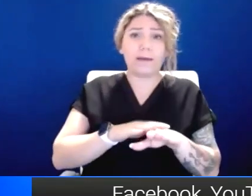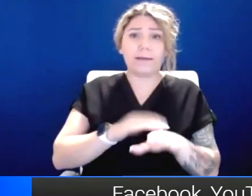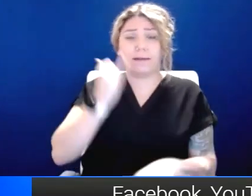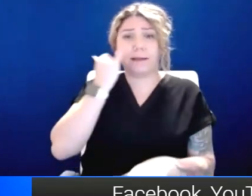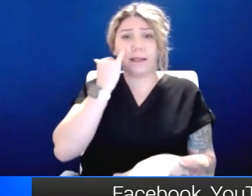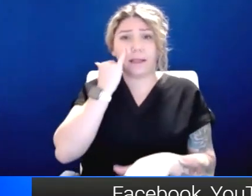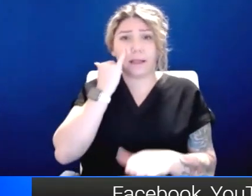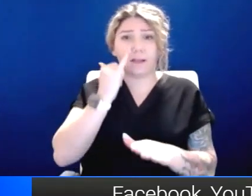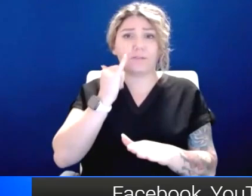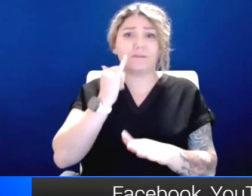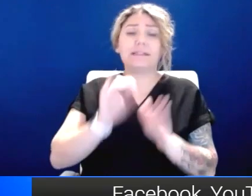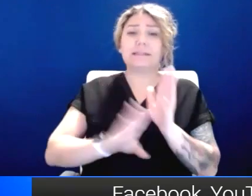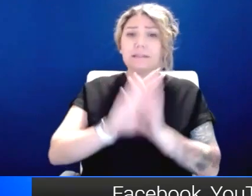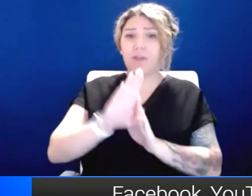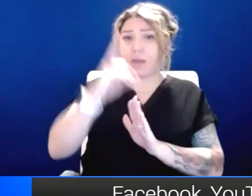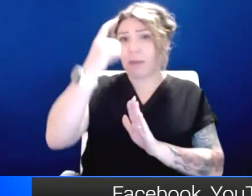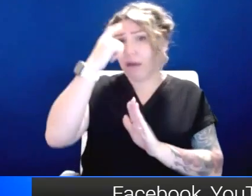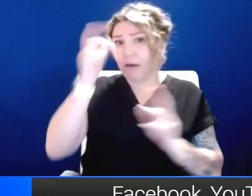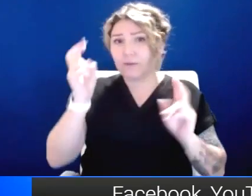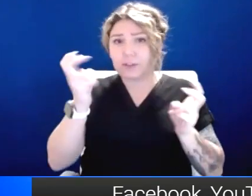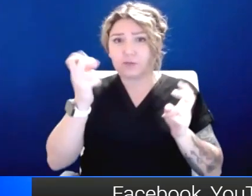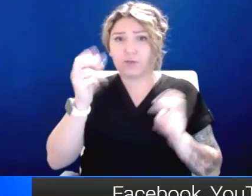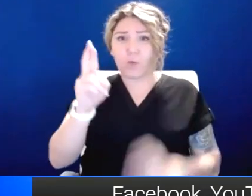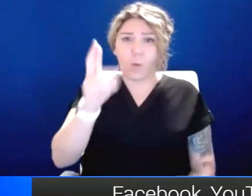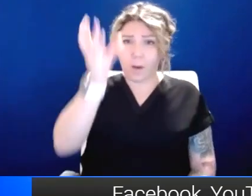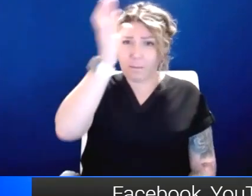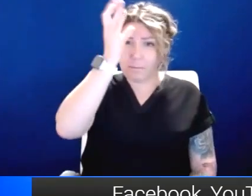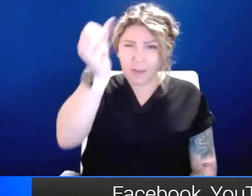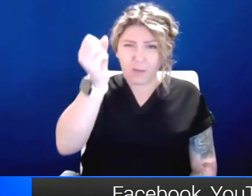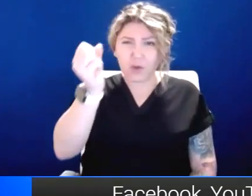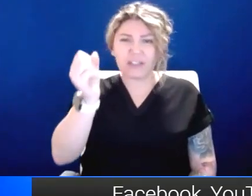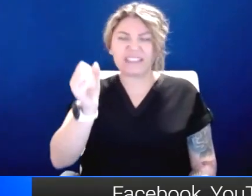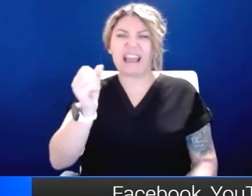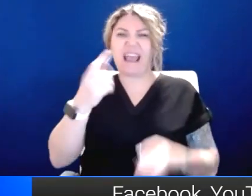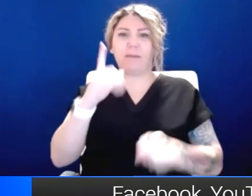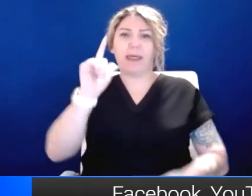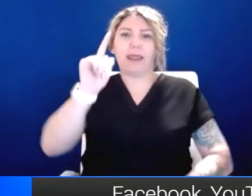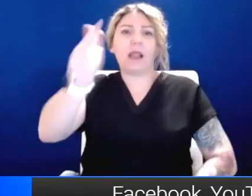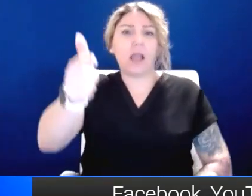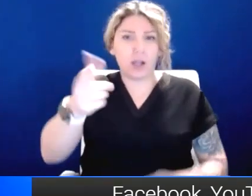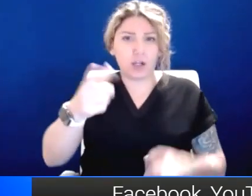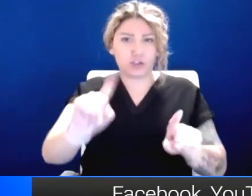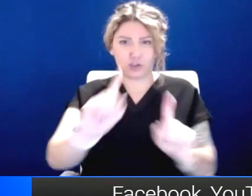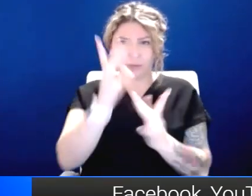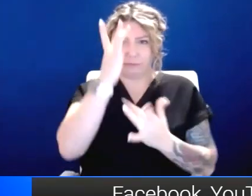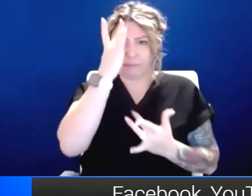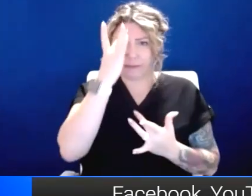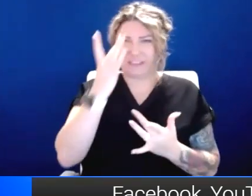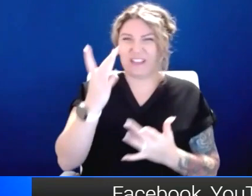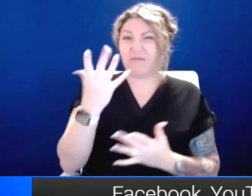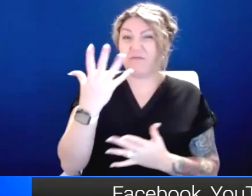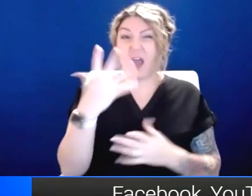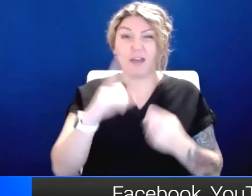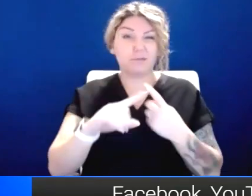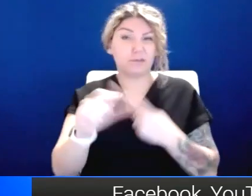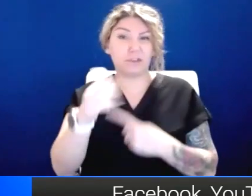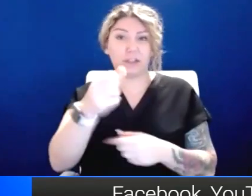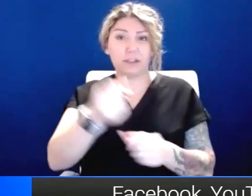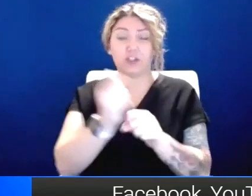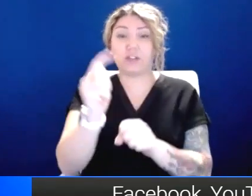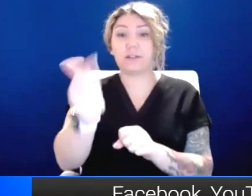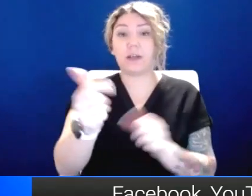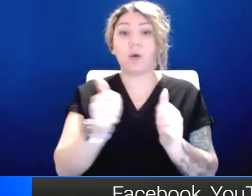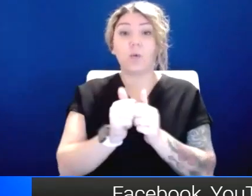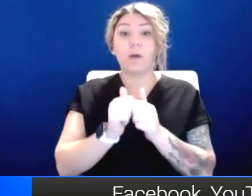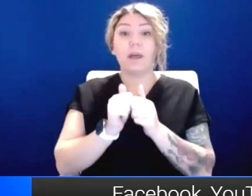cognitive issues or memory issues, it occurs later in the disease course, 5 years, 10 years down the road. With Alzheimer's disease,